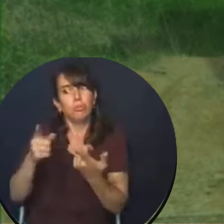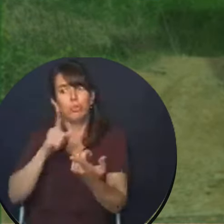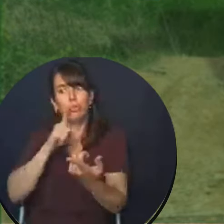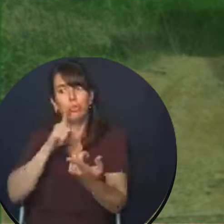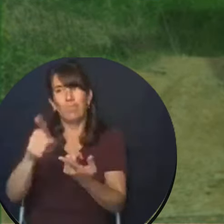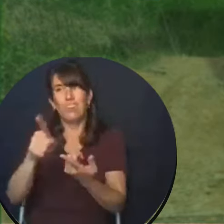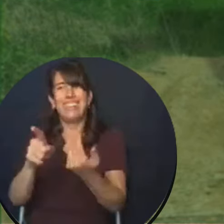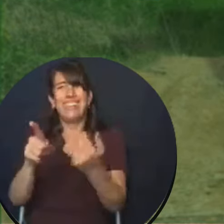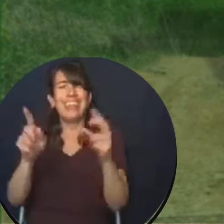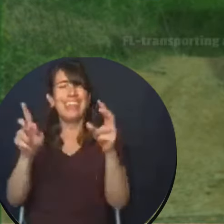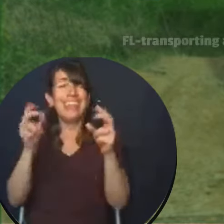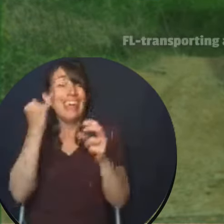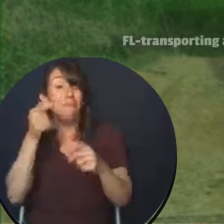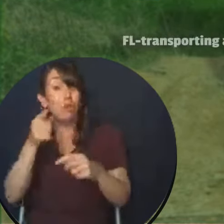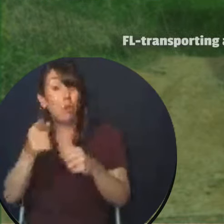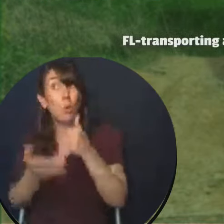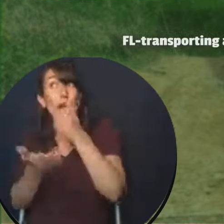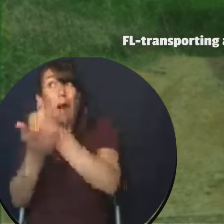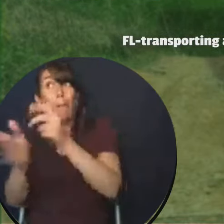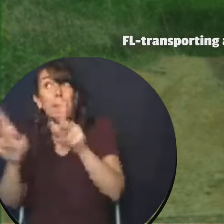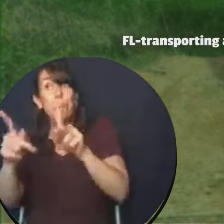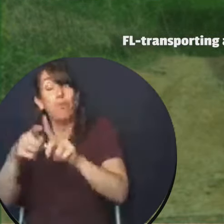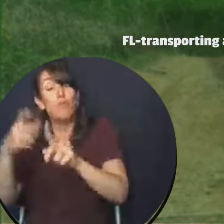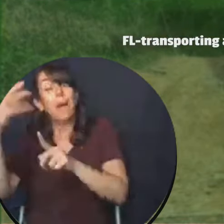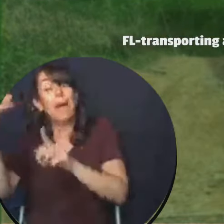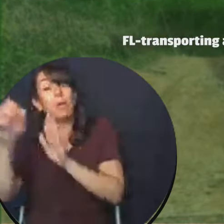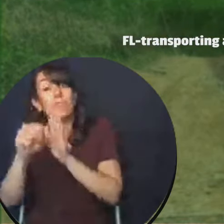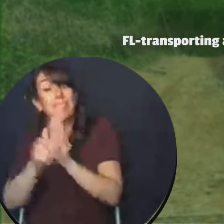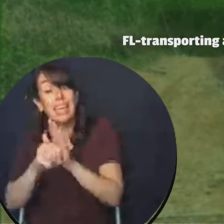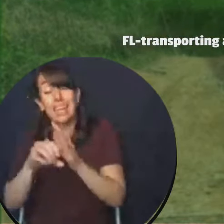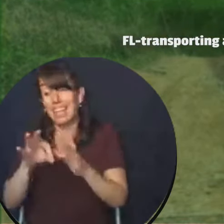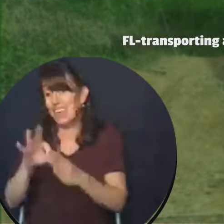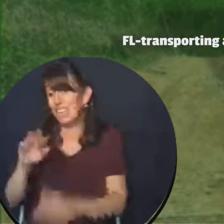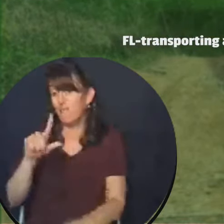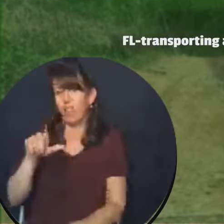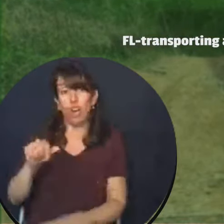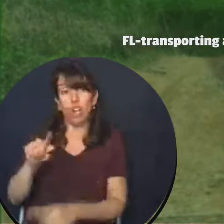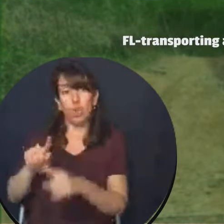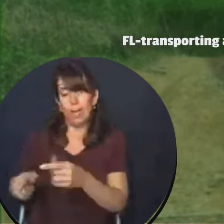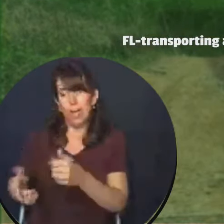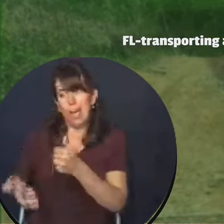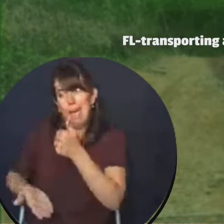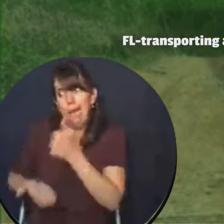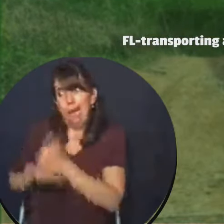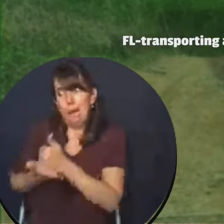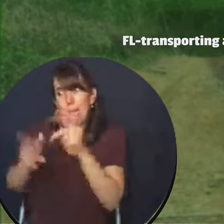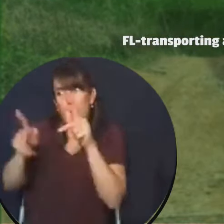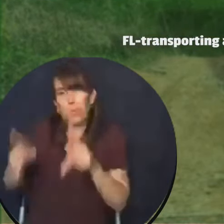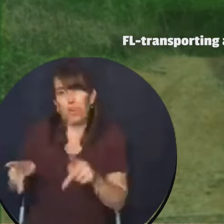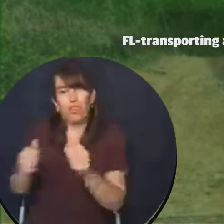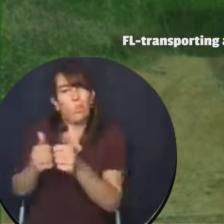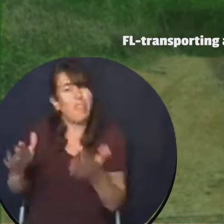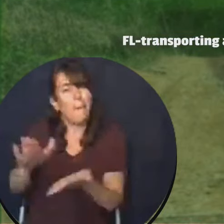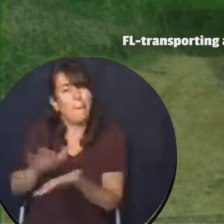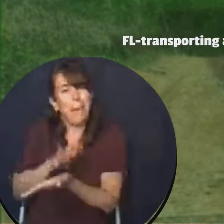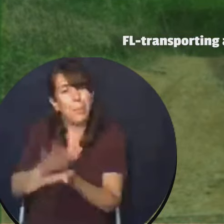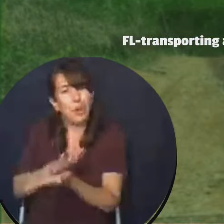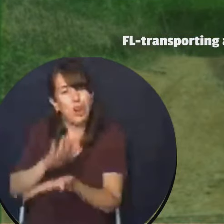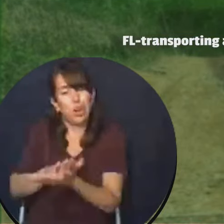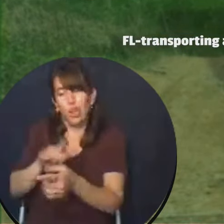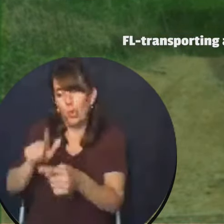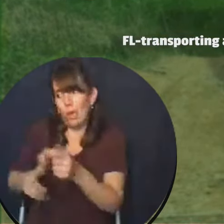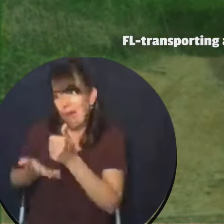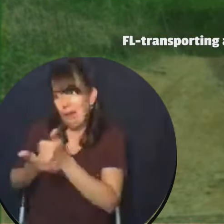state. So in Florida, it's now illegal to transport an undocumented person into Florida. It includes